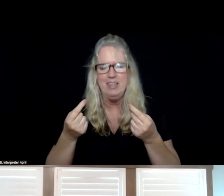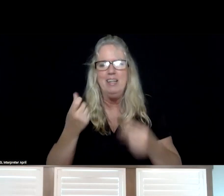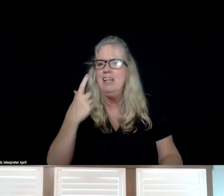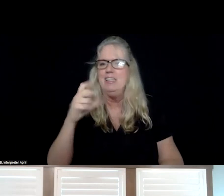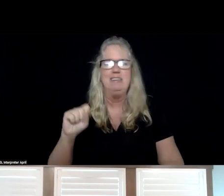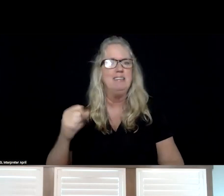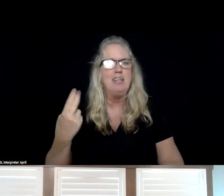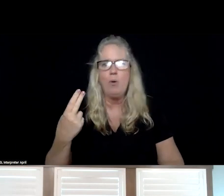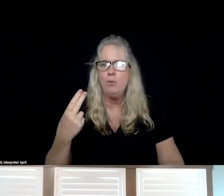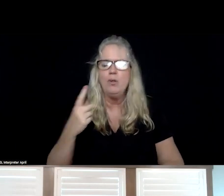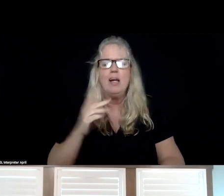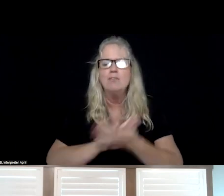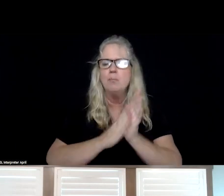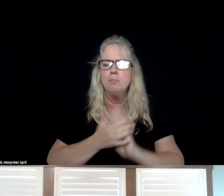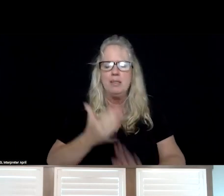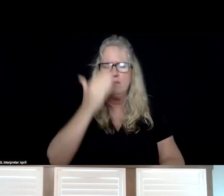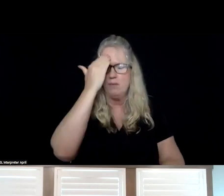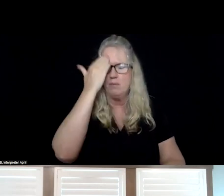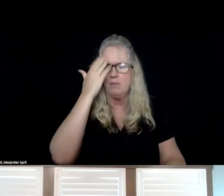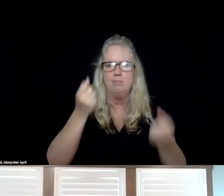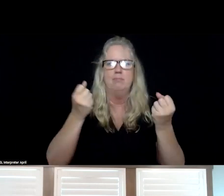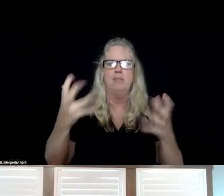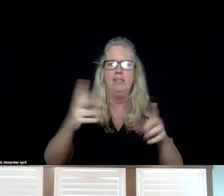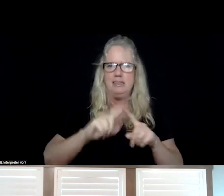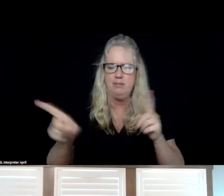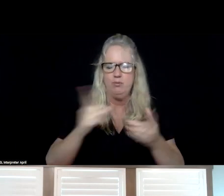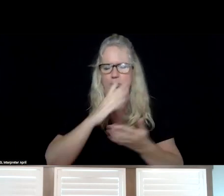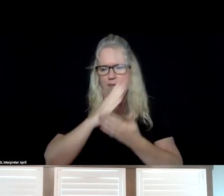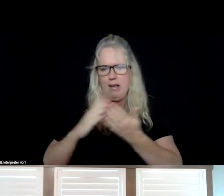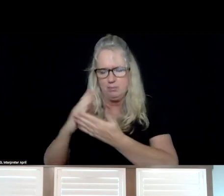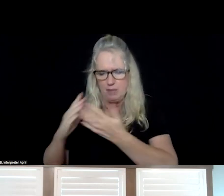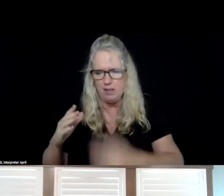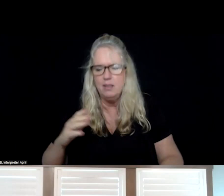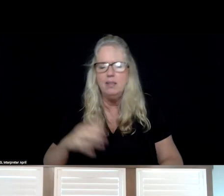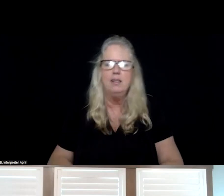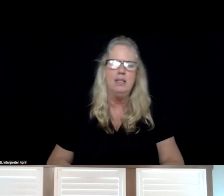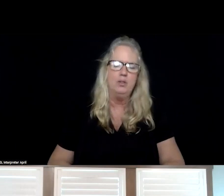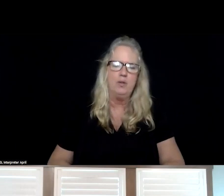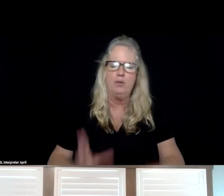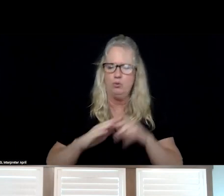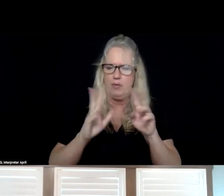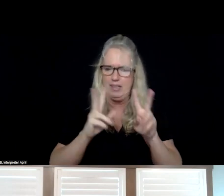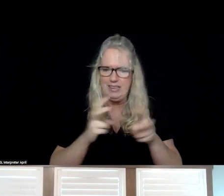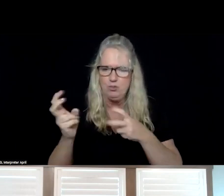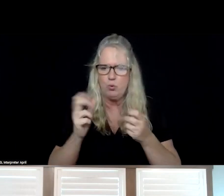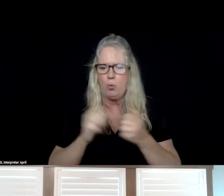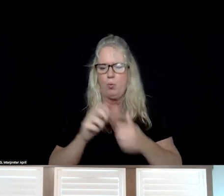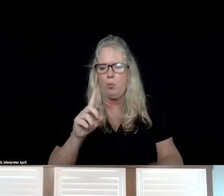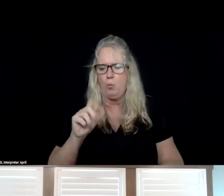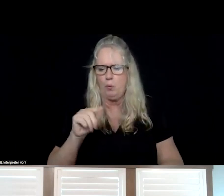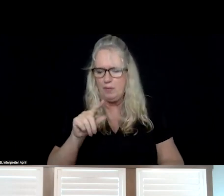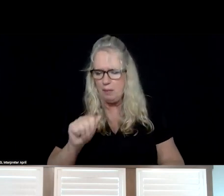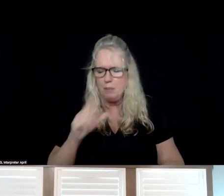Stakeholders need to become familiar with a lot of the different aspects of this. There are issues, with data and call